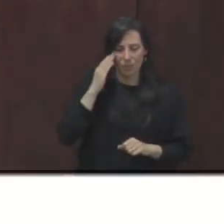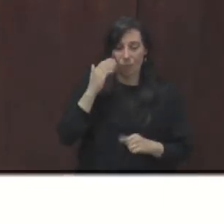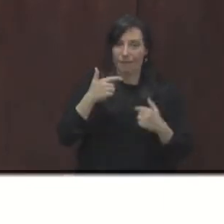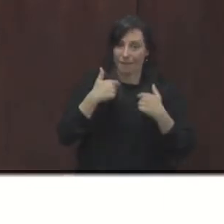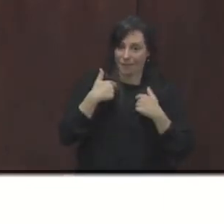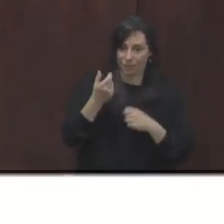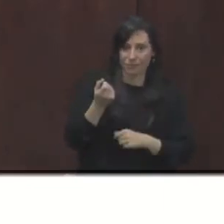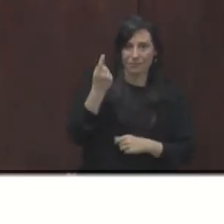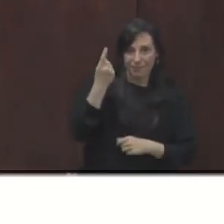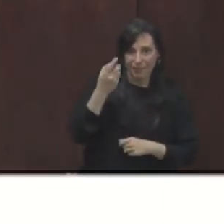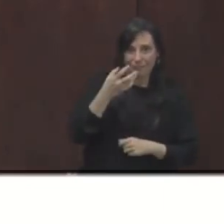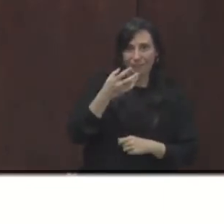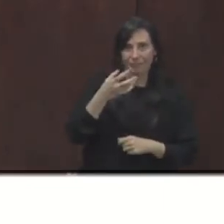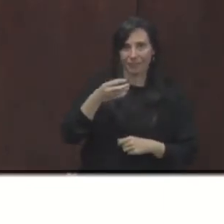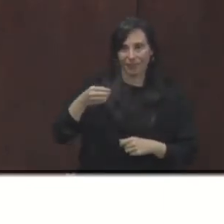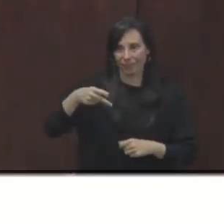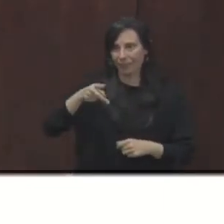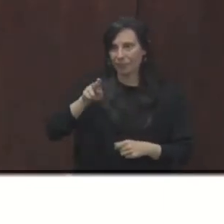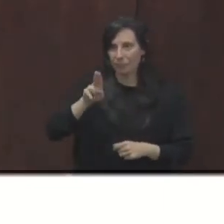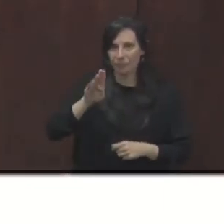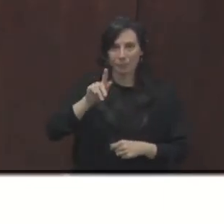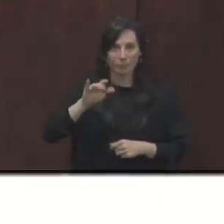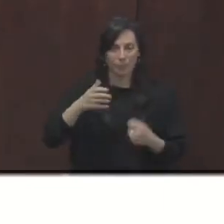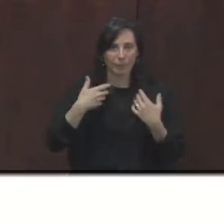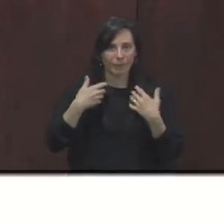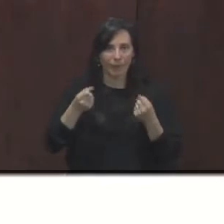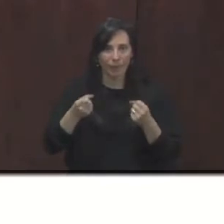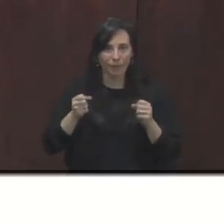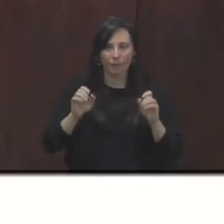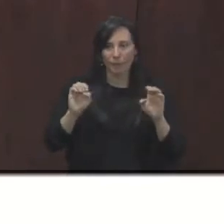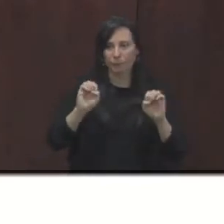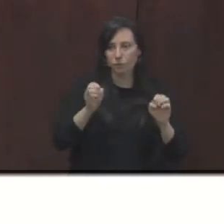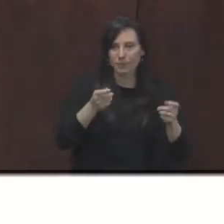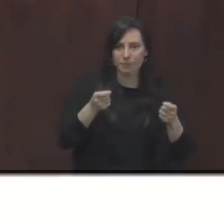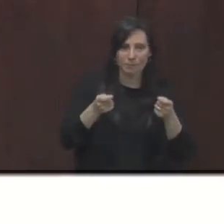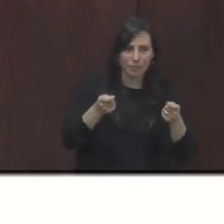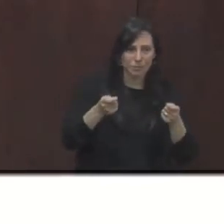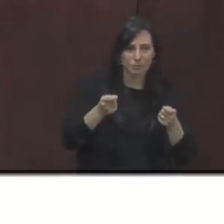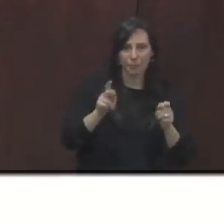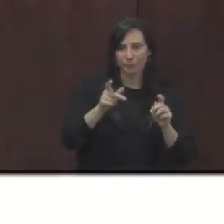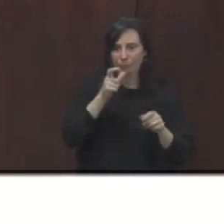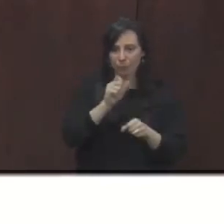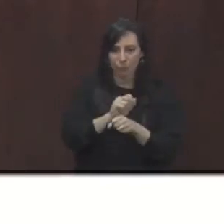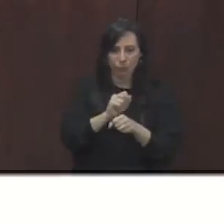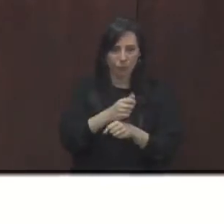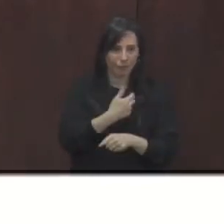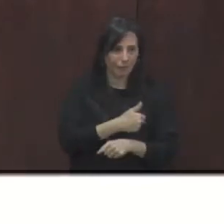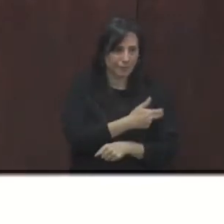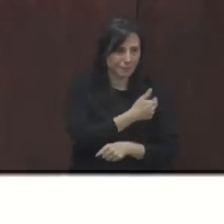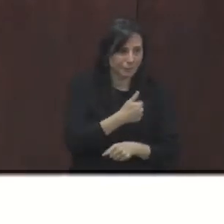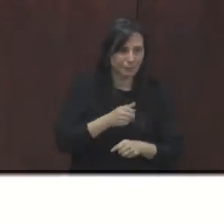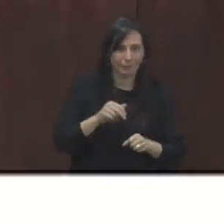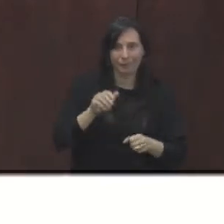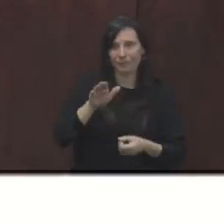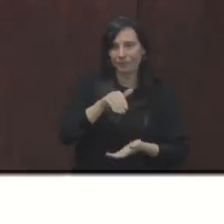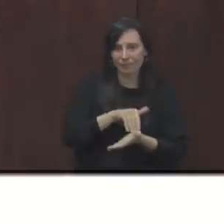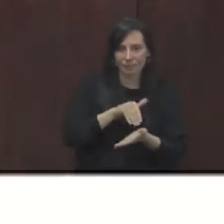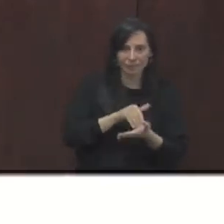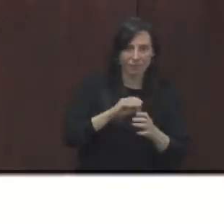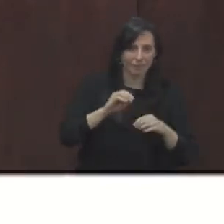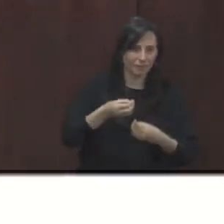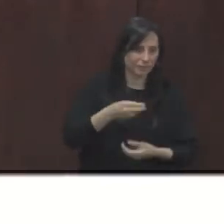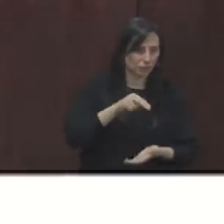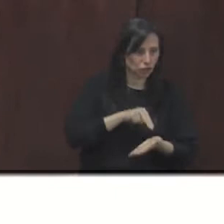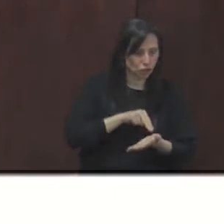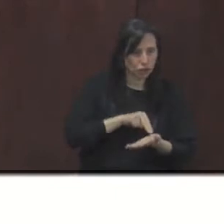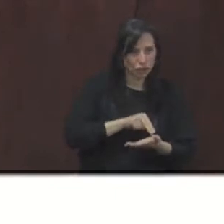but that your public health, your emergency management, your hospital workers, your outpatient providers all